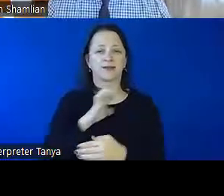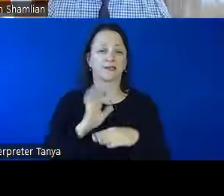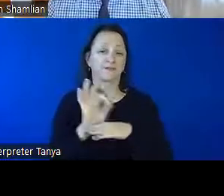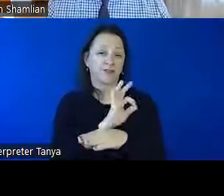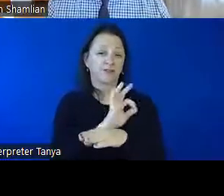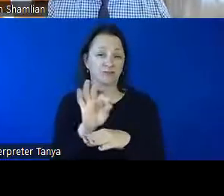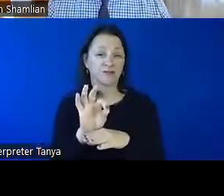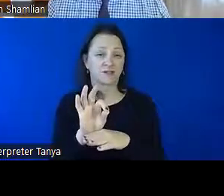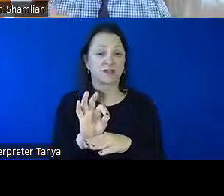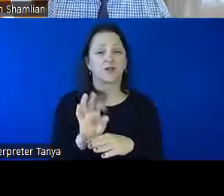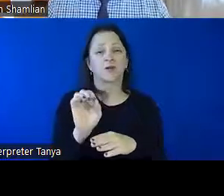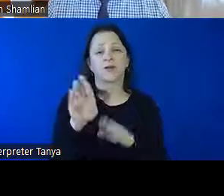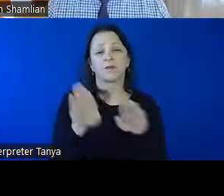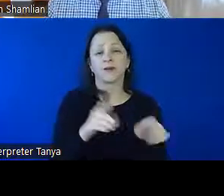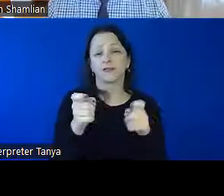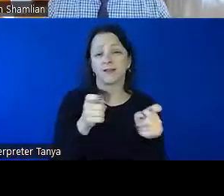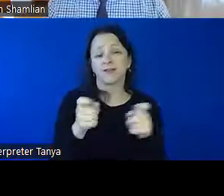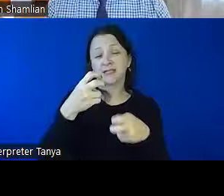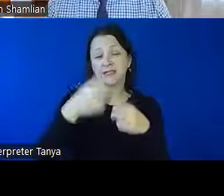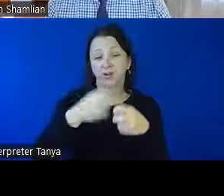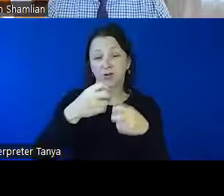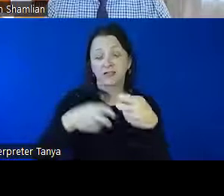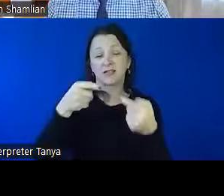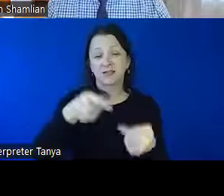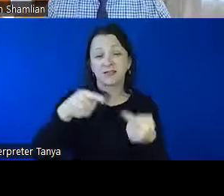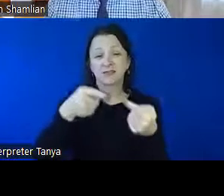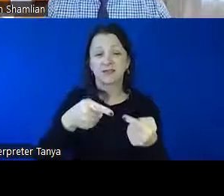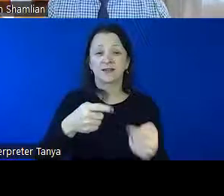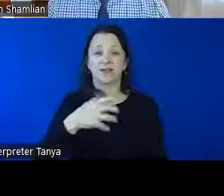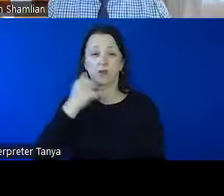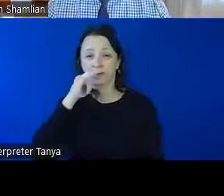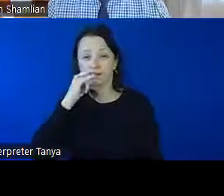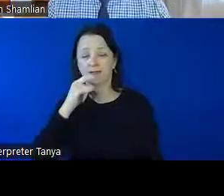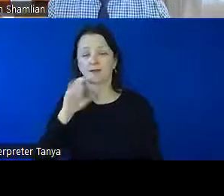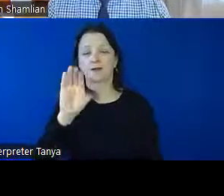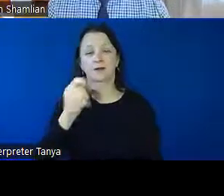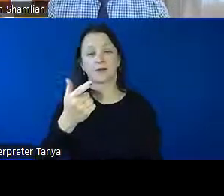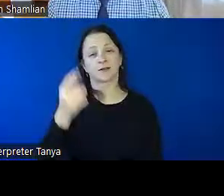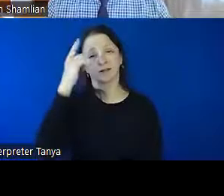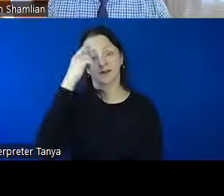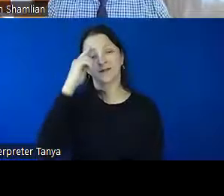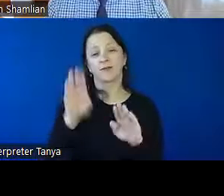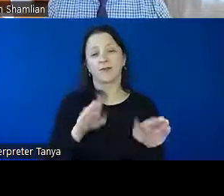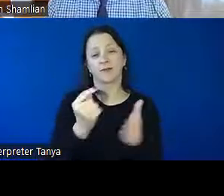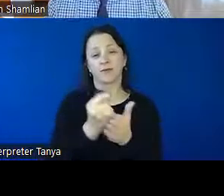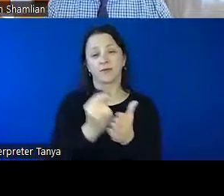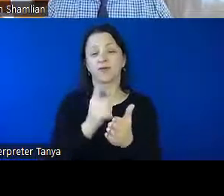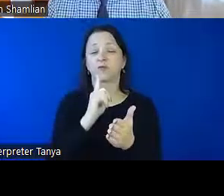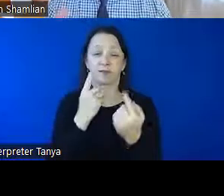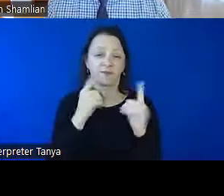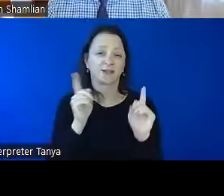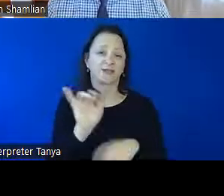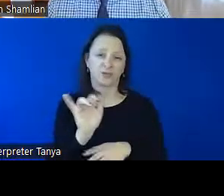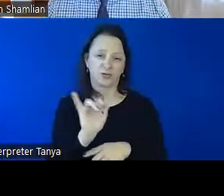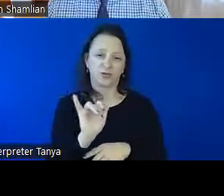behavior management difficulties. And maybe for older kids, things like cognitive behavioral therapy approaches are really effective as well. But there's